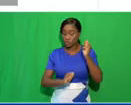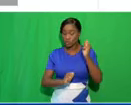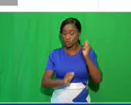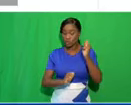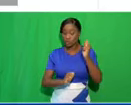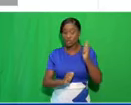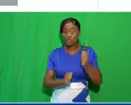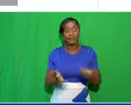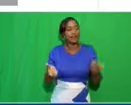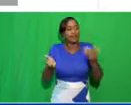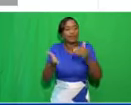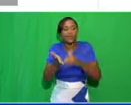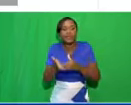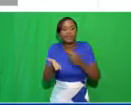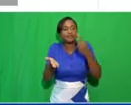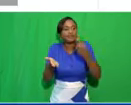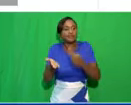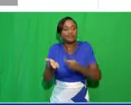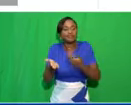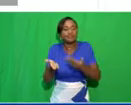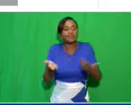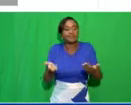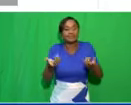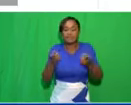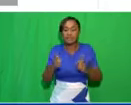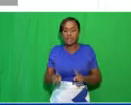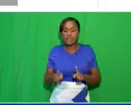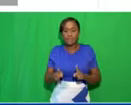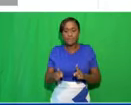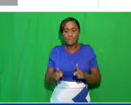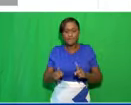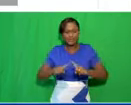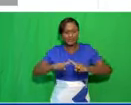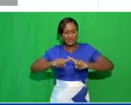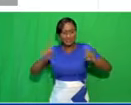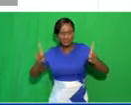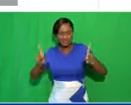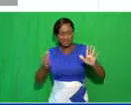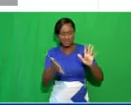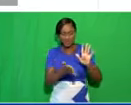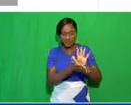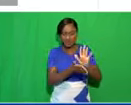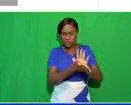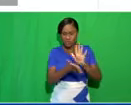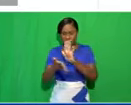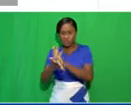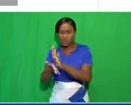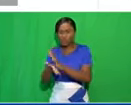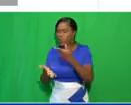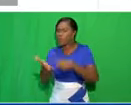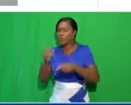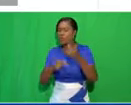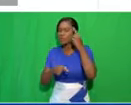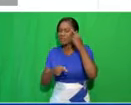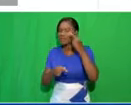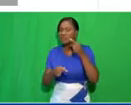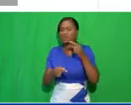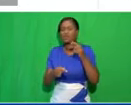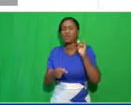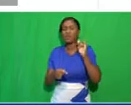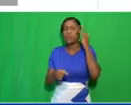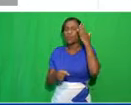so something is happening that causes that disparity between the schools. What you think that might be in terms of